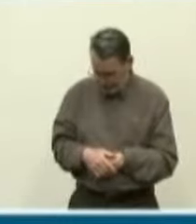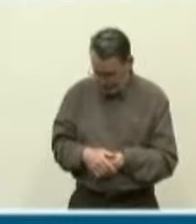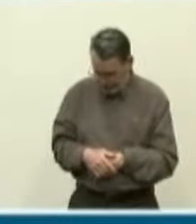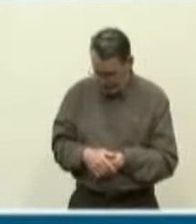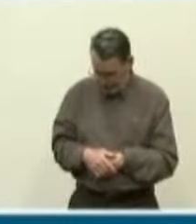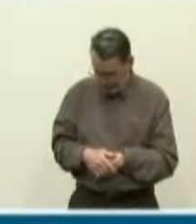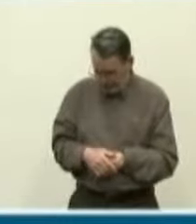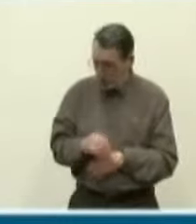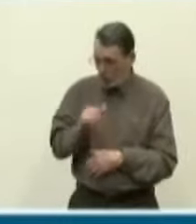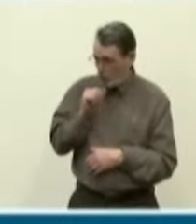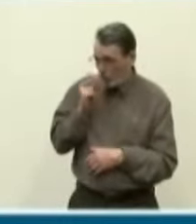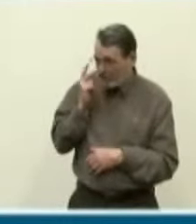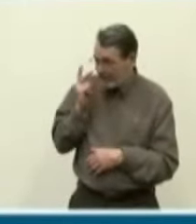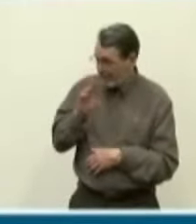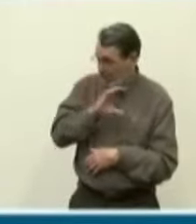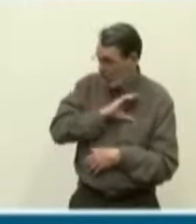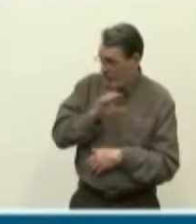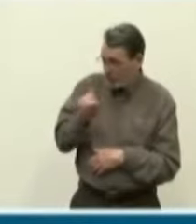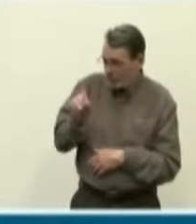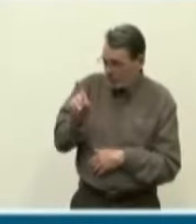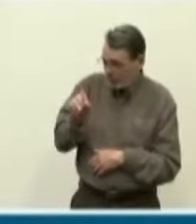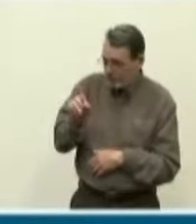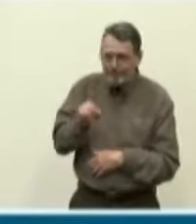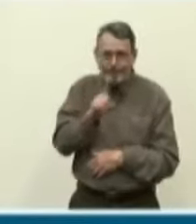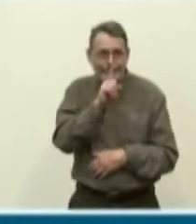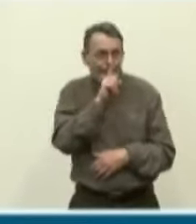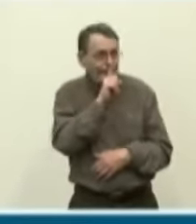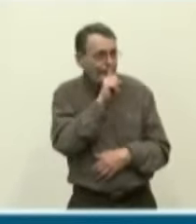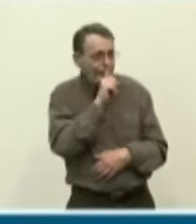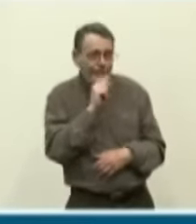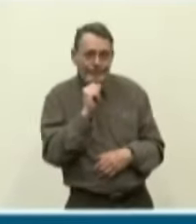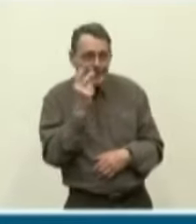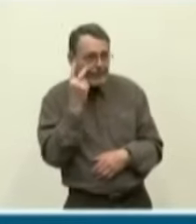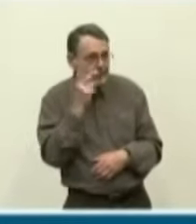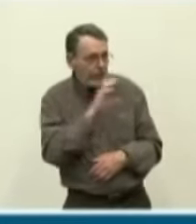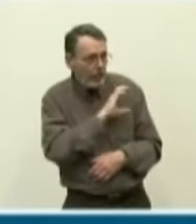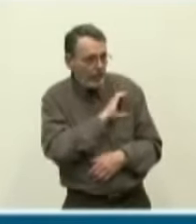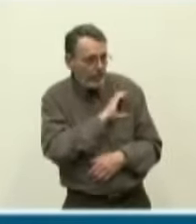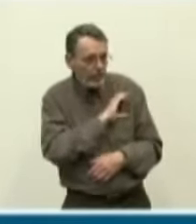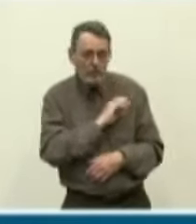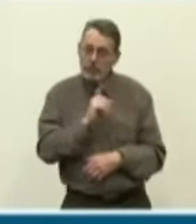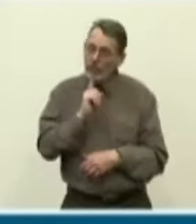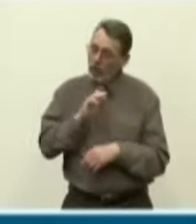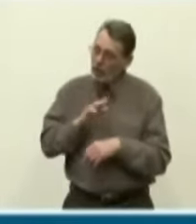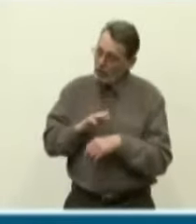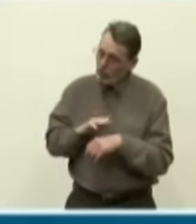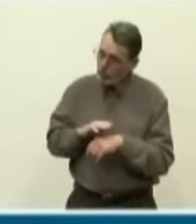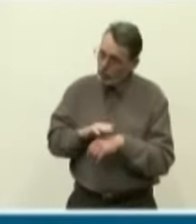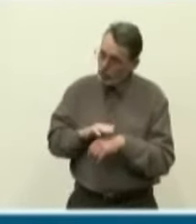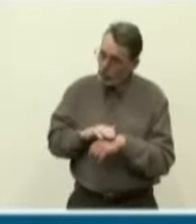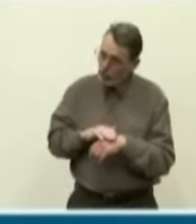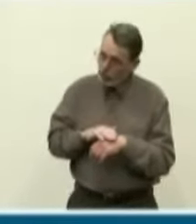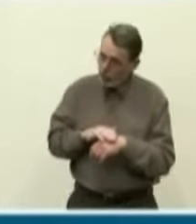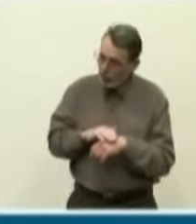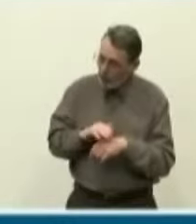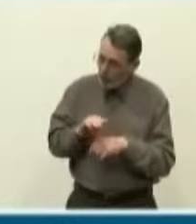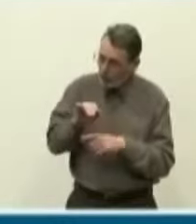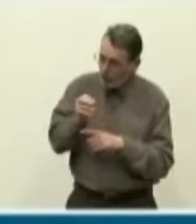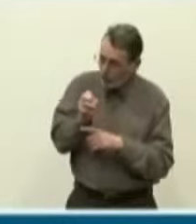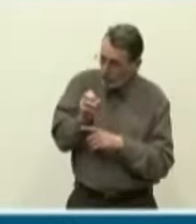12:30. You don't see the officers? I don't know. Okay. Are you on Leavenworth between Jefferson and